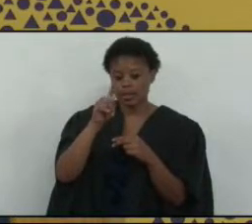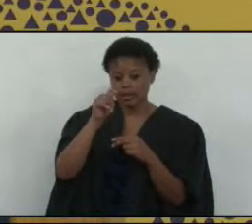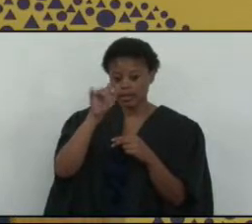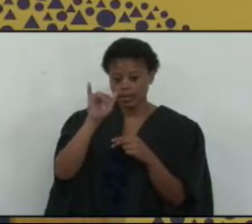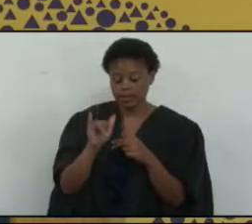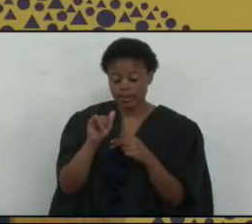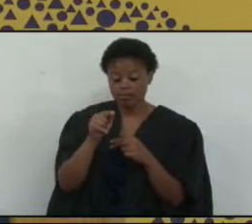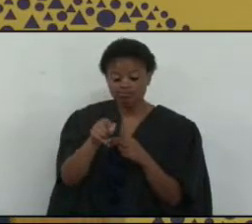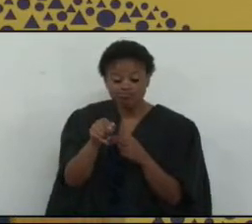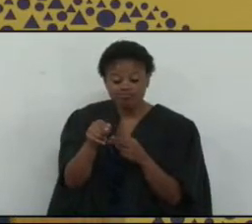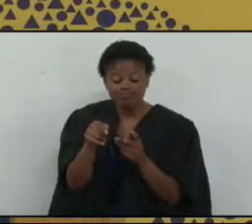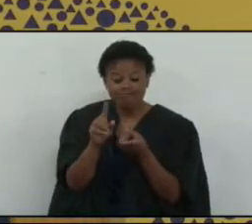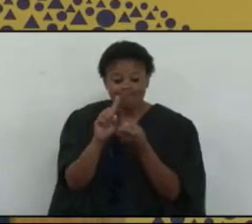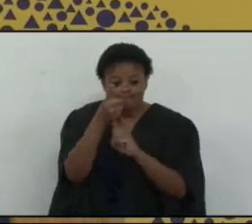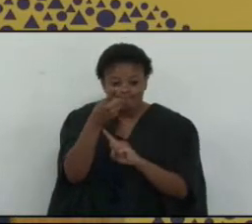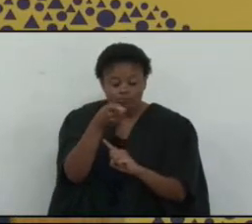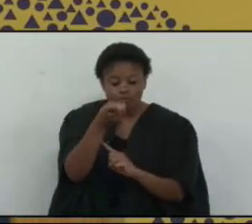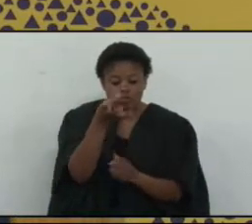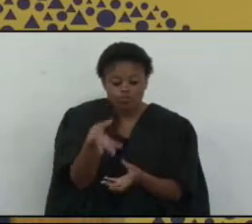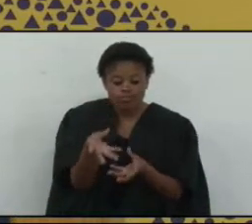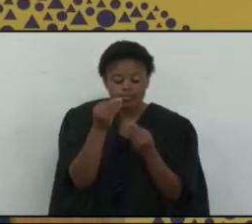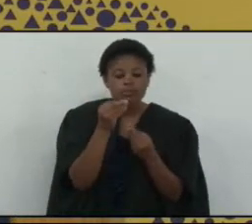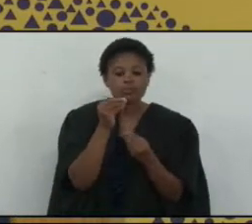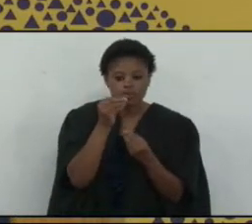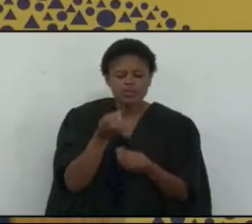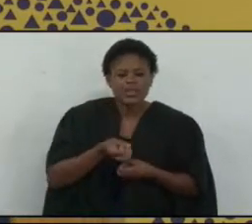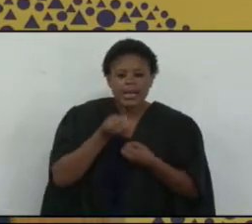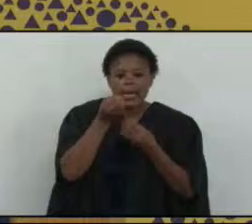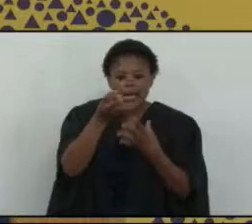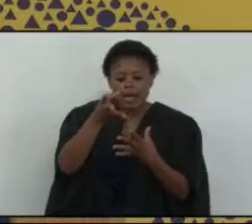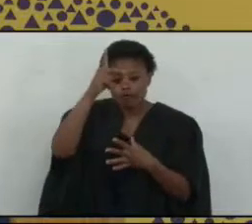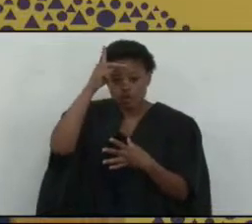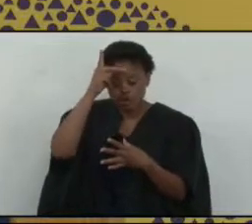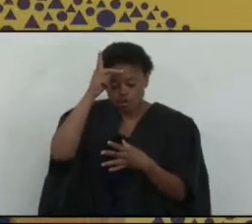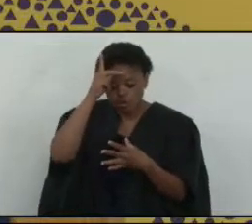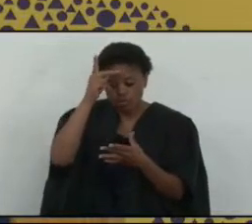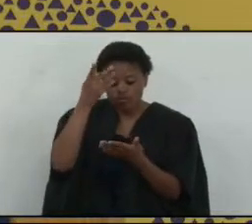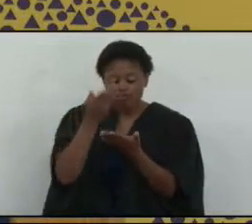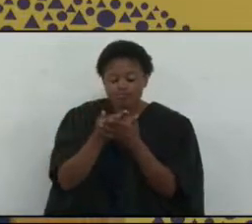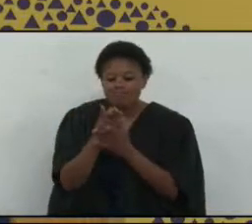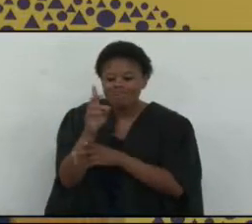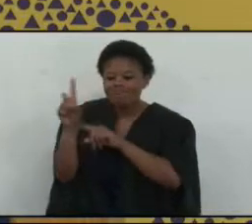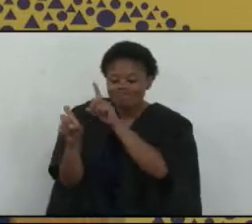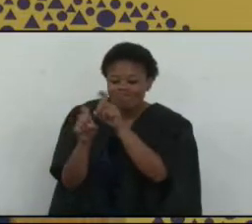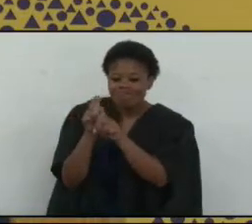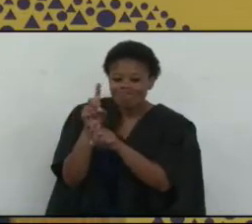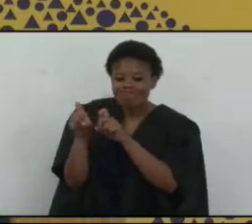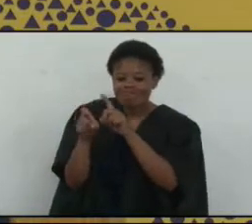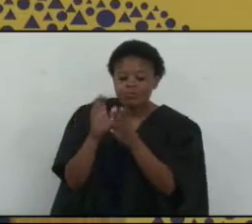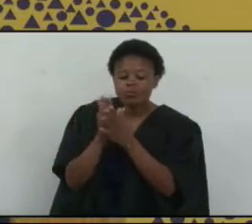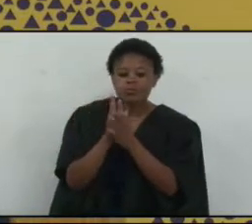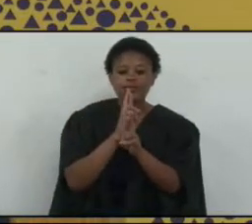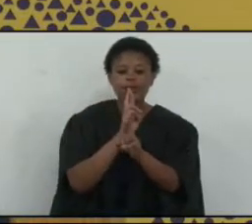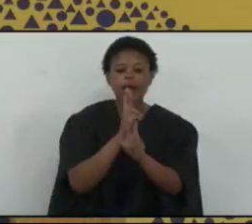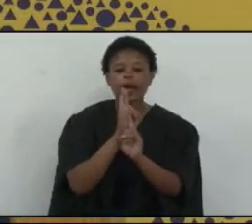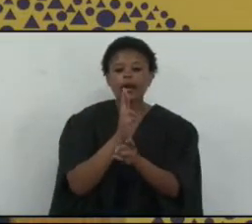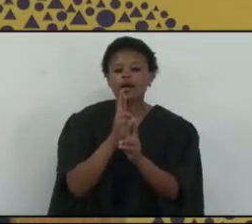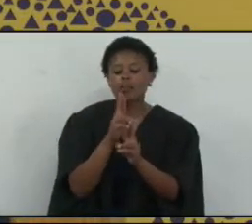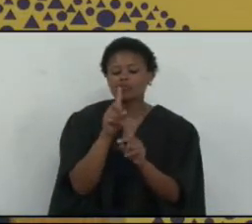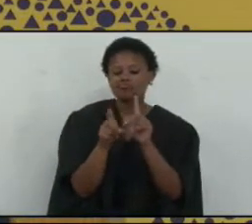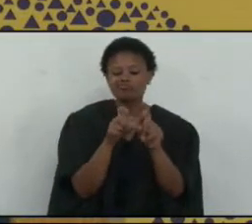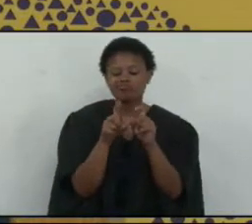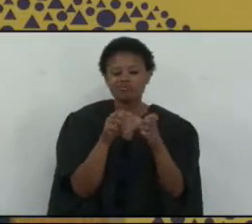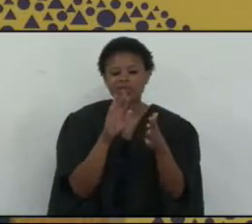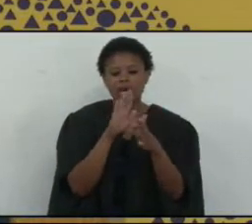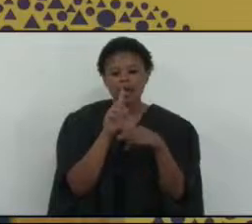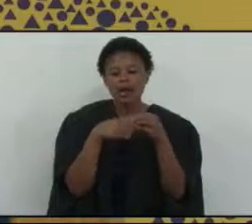you received has equipped you with knowledge that will enable you to ask and respond to critical questions about